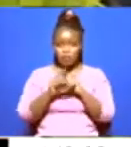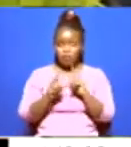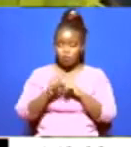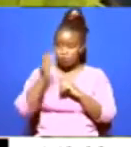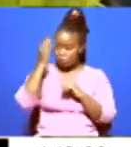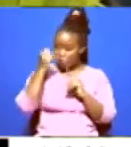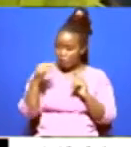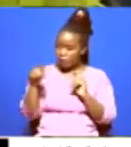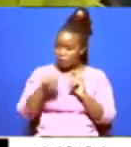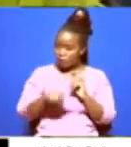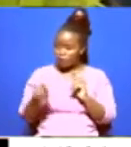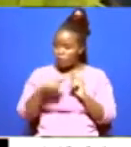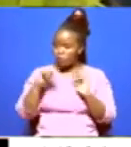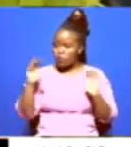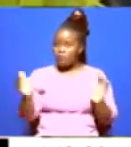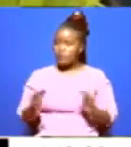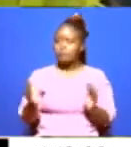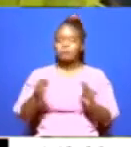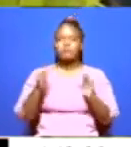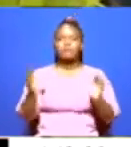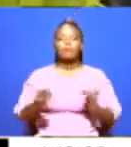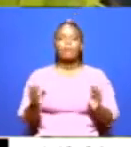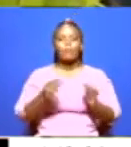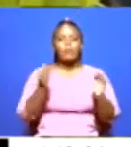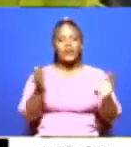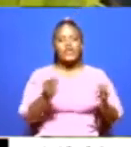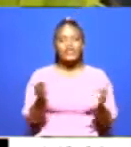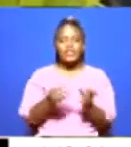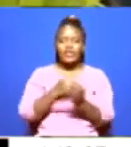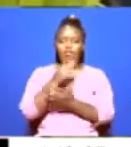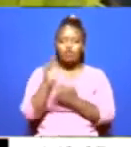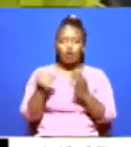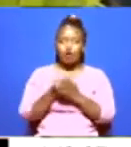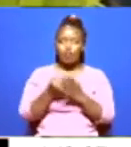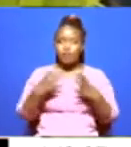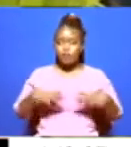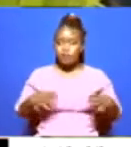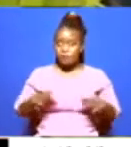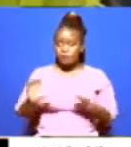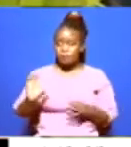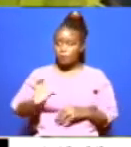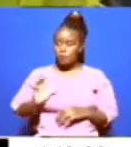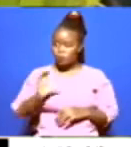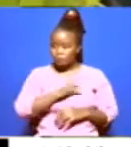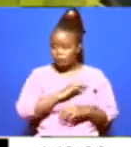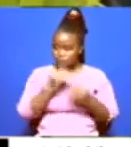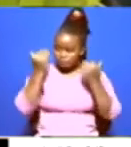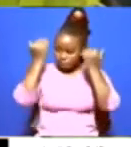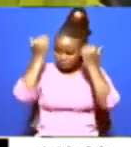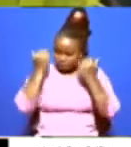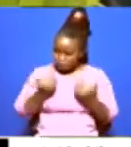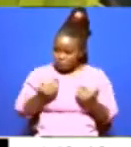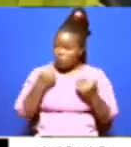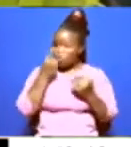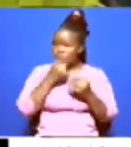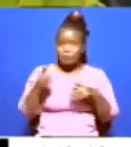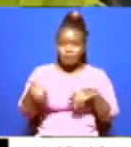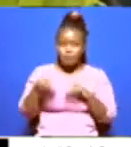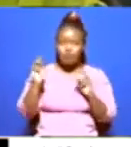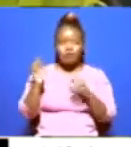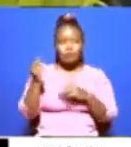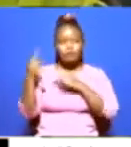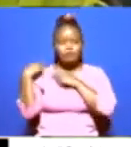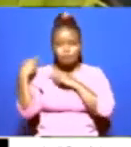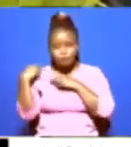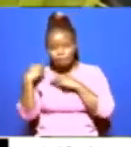very robust court user committee, because they are truly our watchdogs. They give us